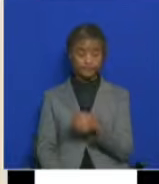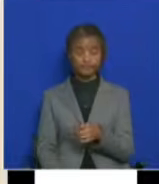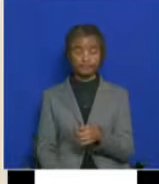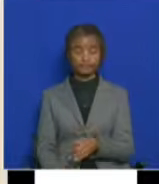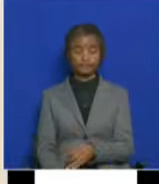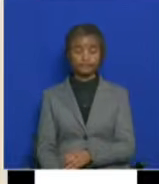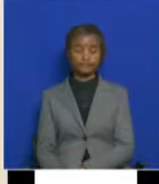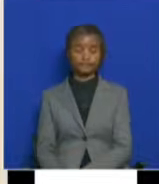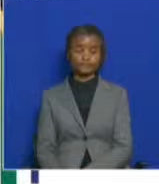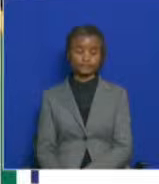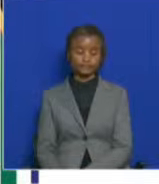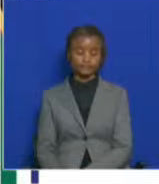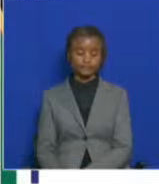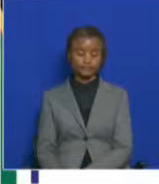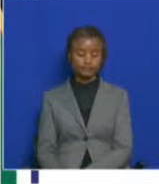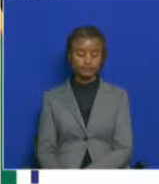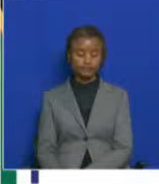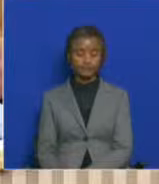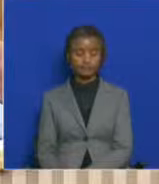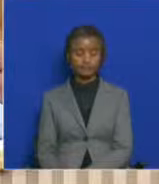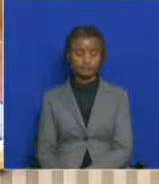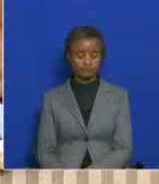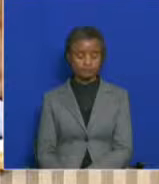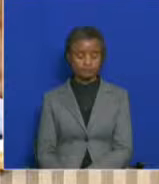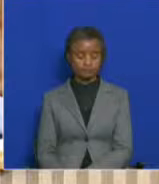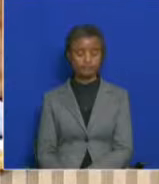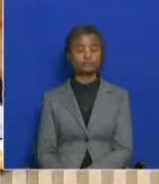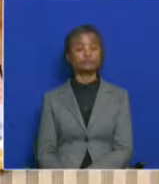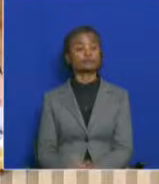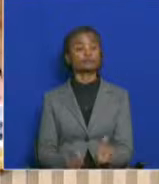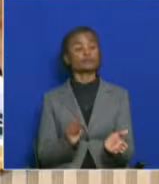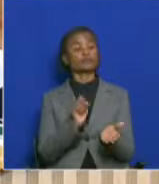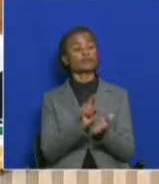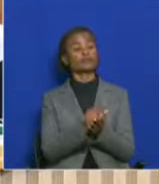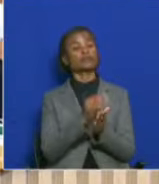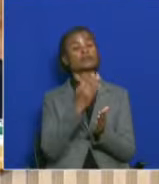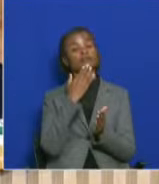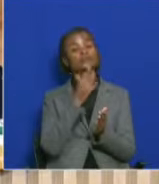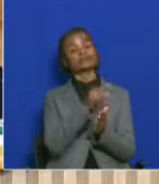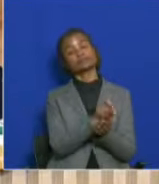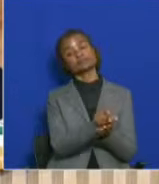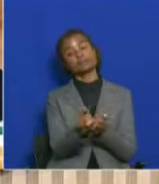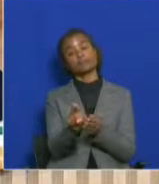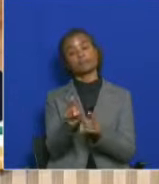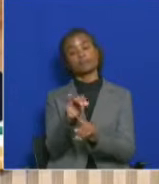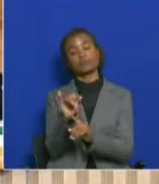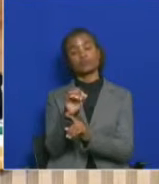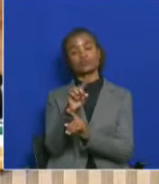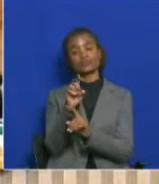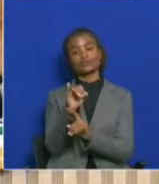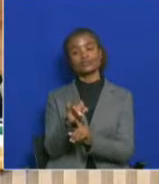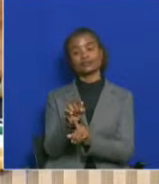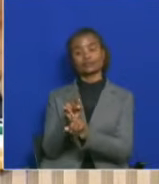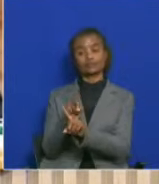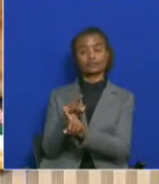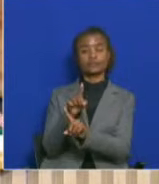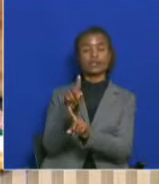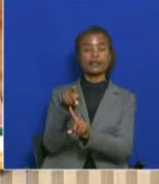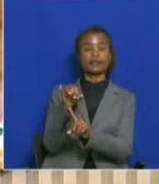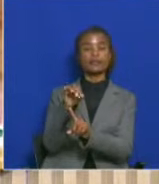And then again, he says, please send to Josie and Pilot. And Mr. Sayed says, can I form a group for